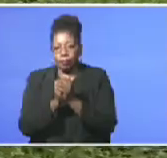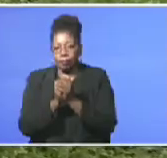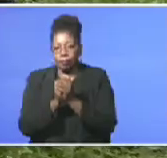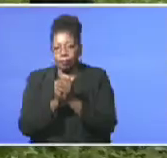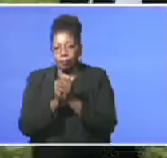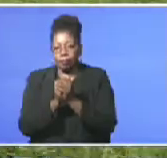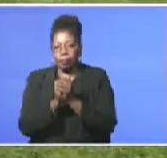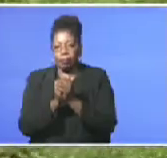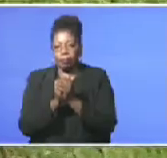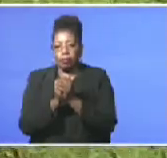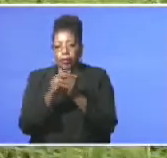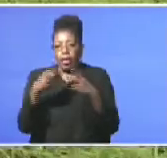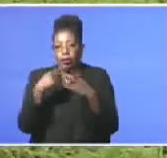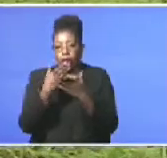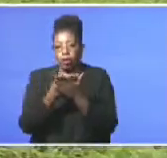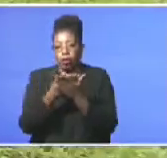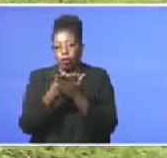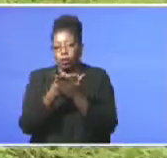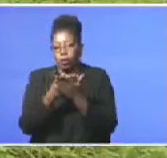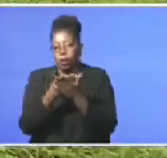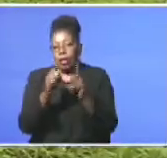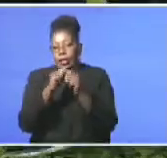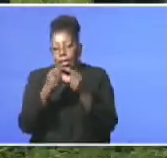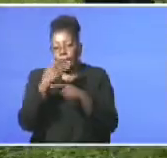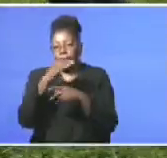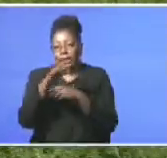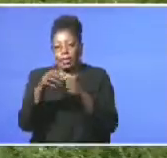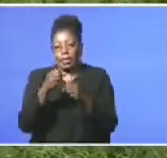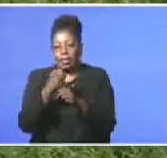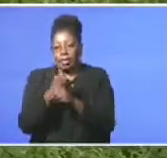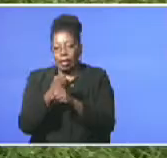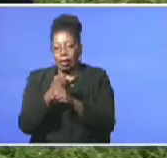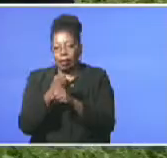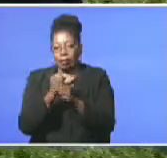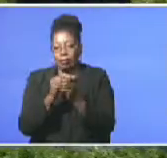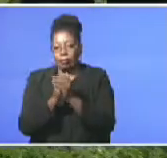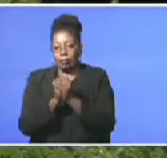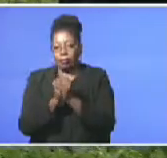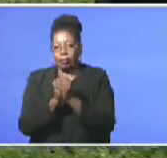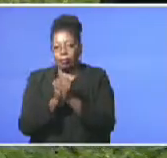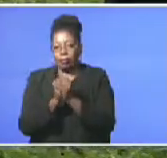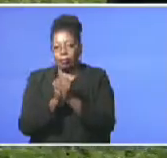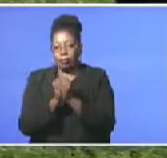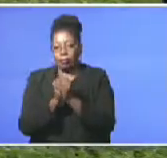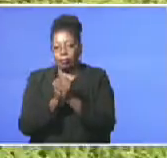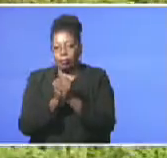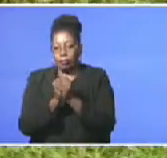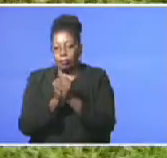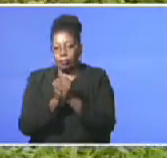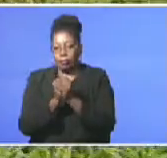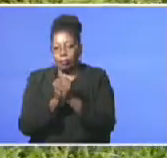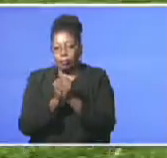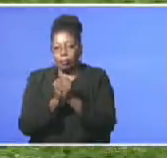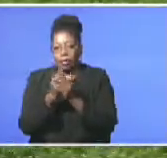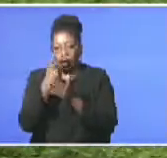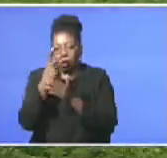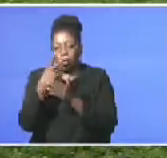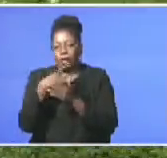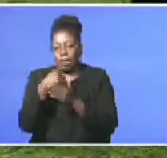for next year. I saw the build, the shape, the size, they look like soccer